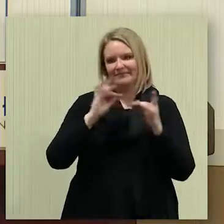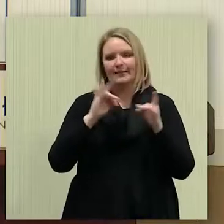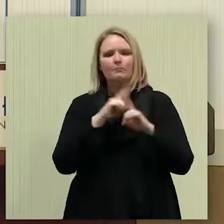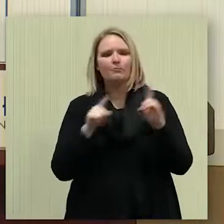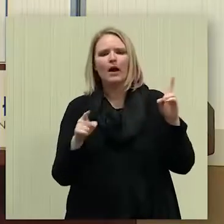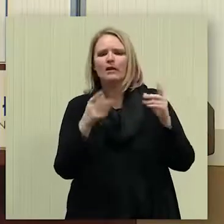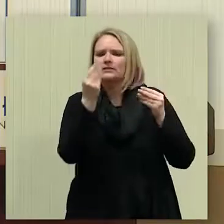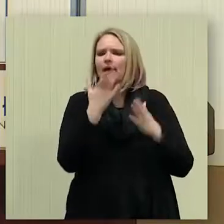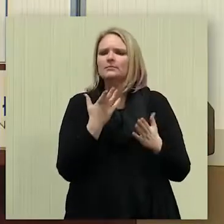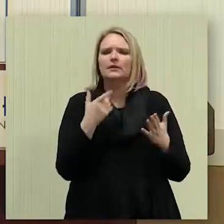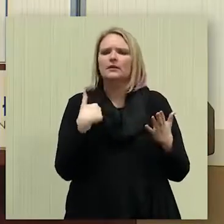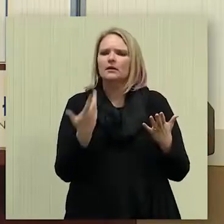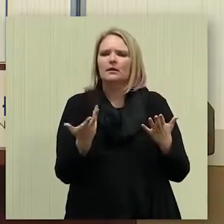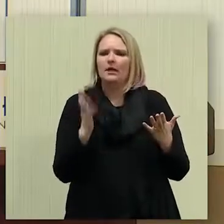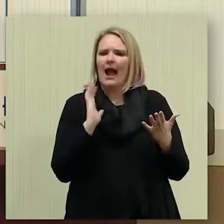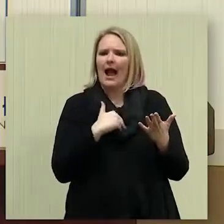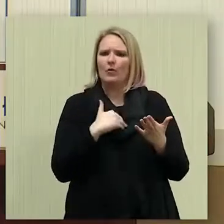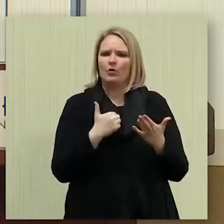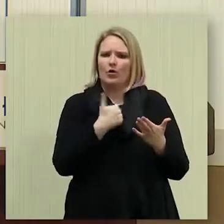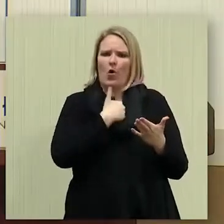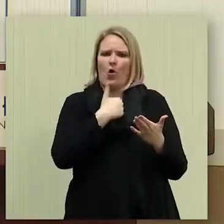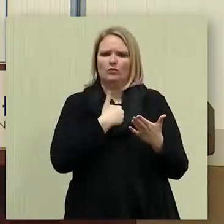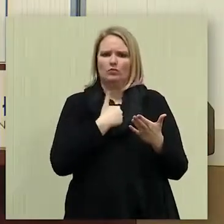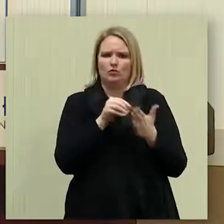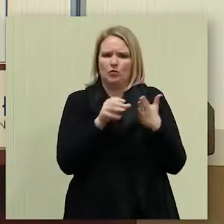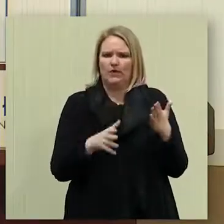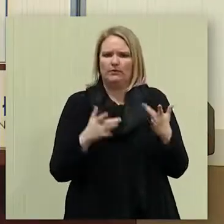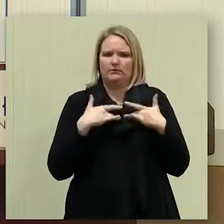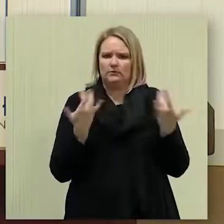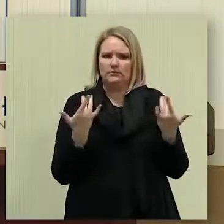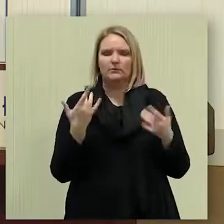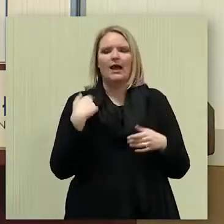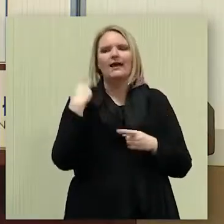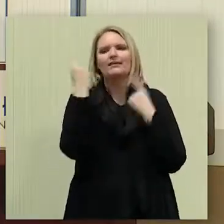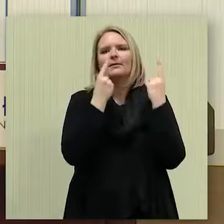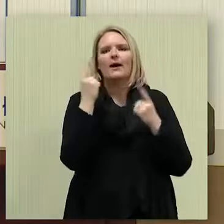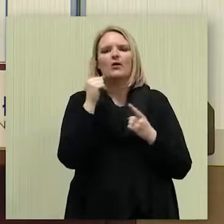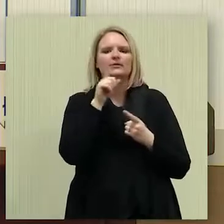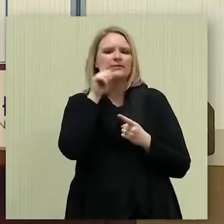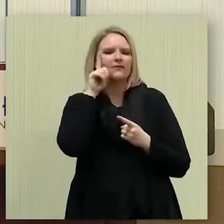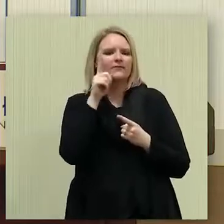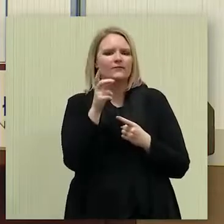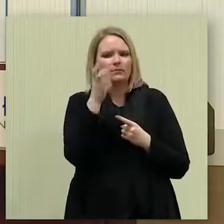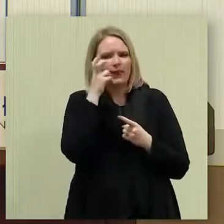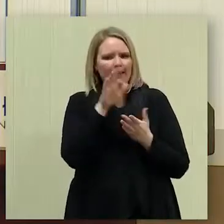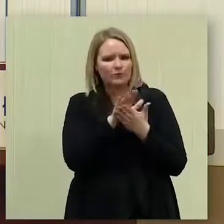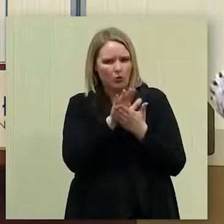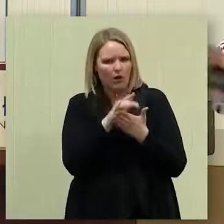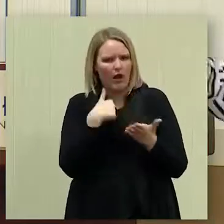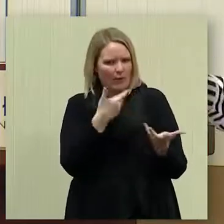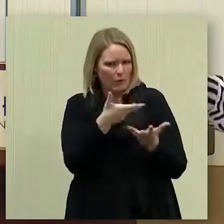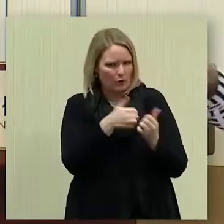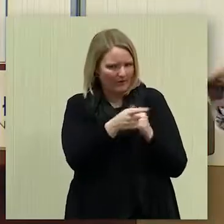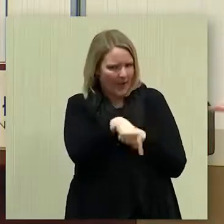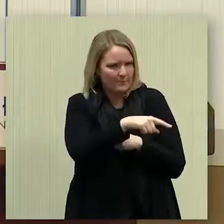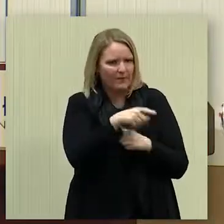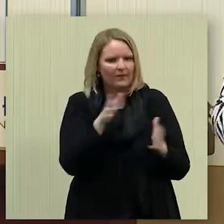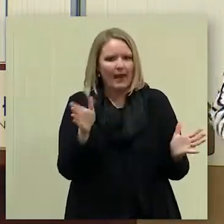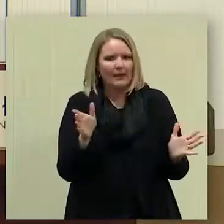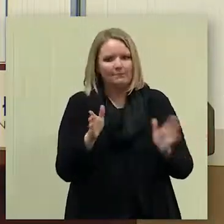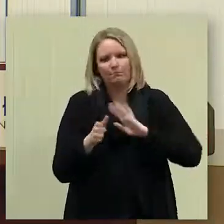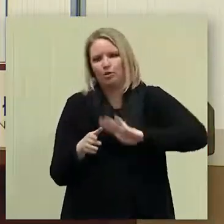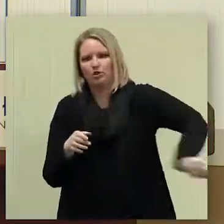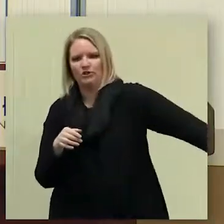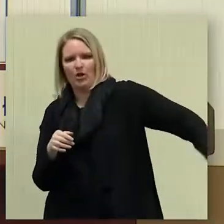just tells us, too, where our own students are at. When I think about the kids at the deaf-blind school that I worked with and how they'd push each other